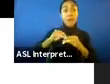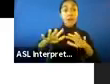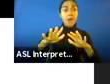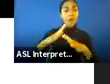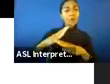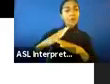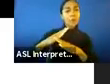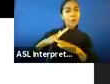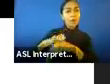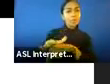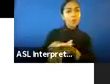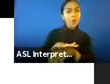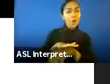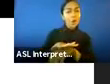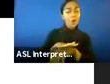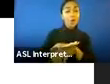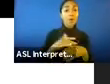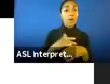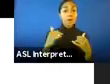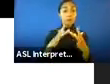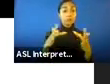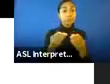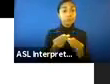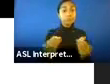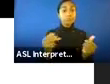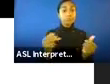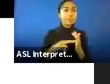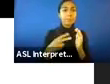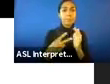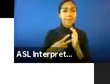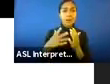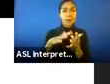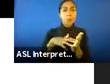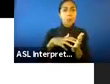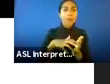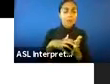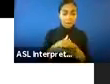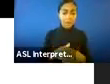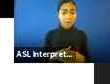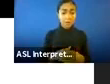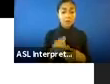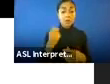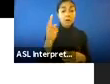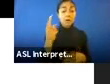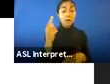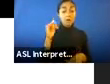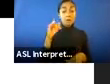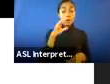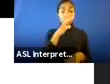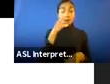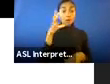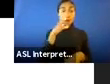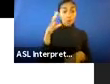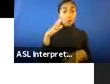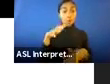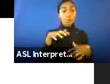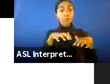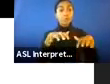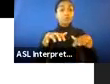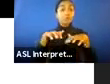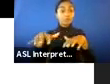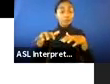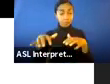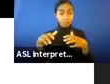So while this globalized industrial food system accounts for most land use changes worldwide,